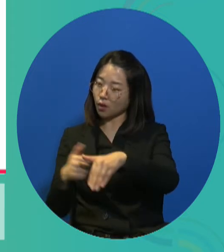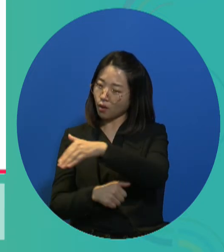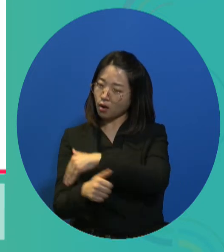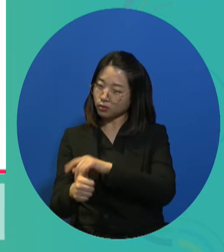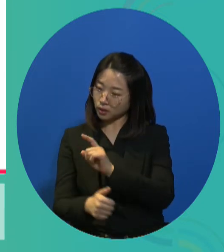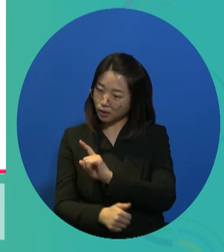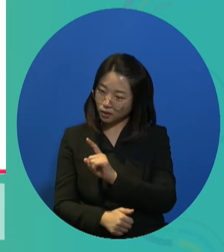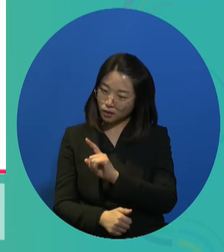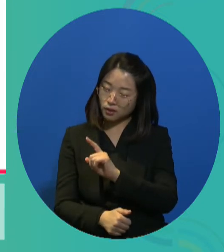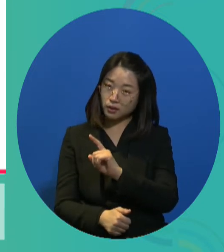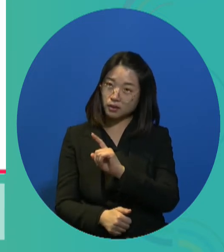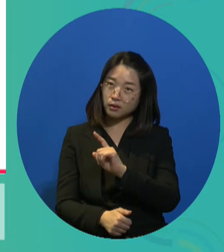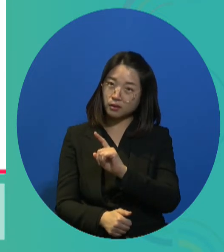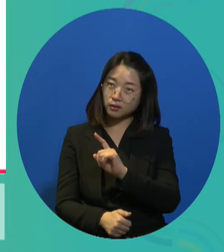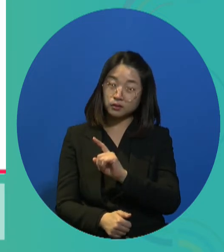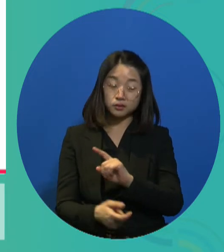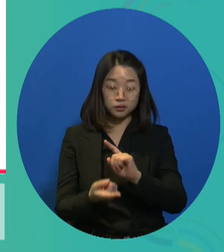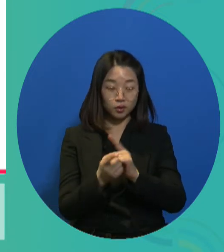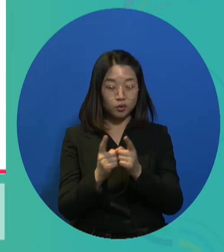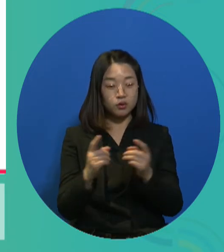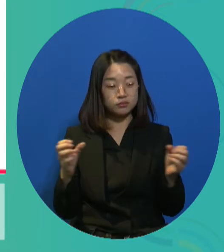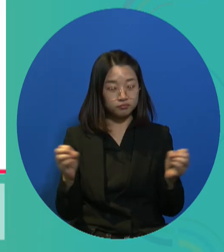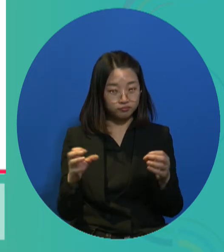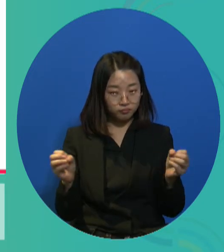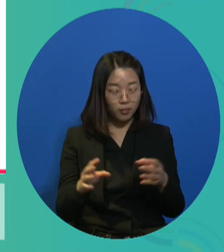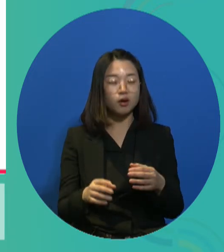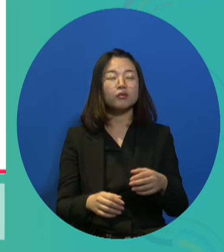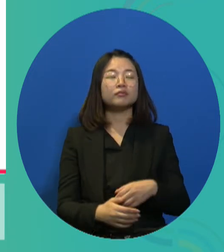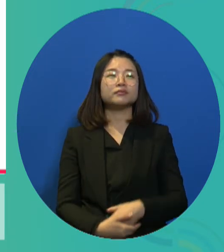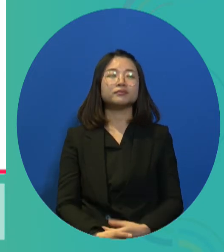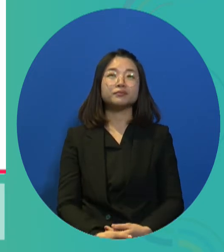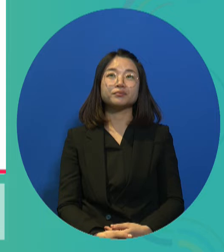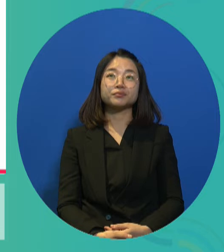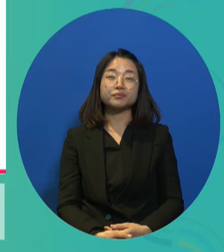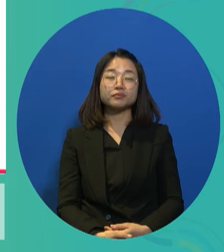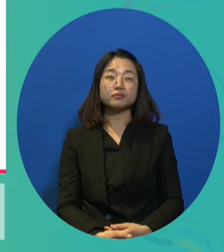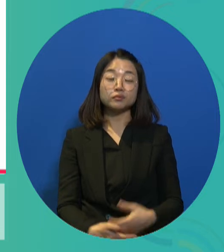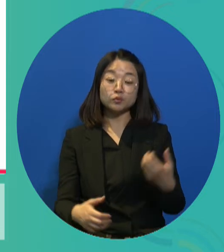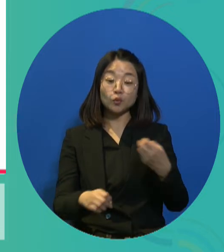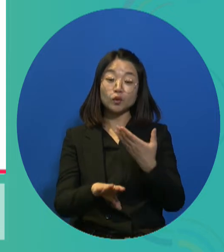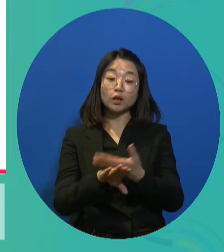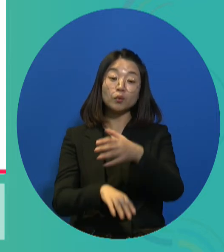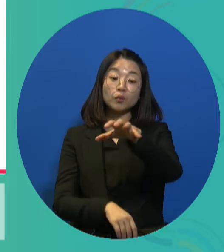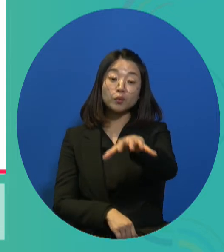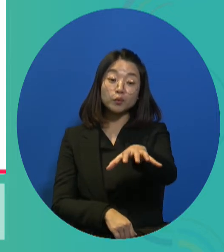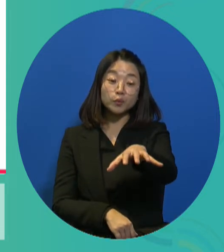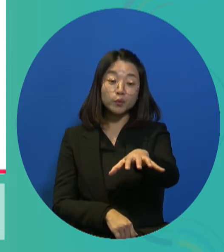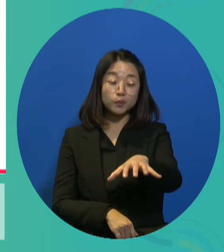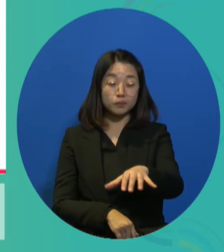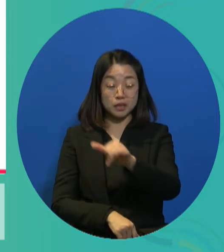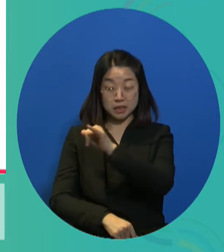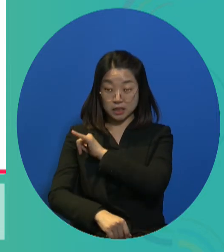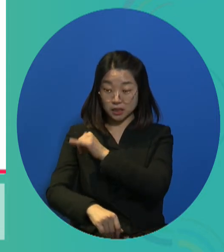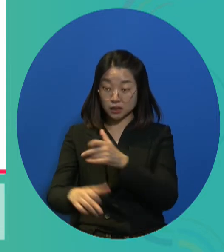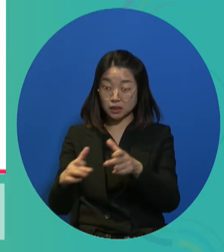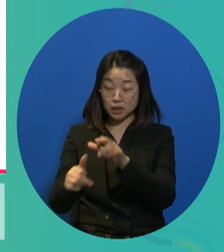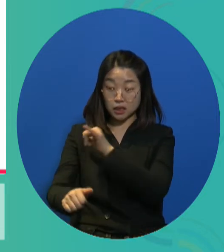And in such cases, the government can provide explanations in written form to the